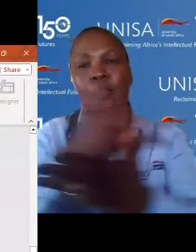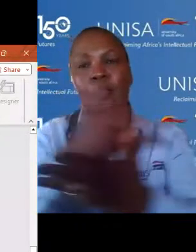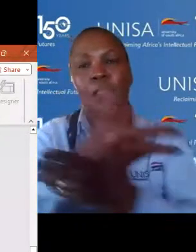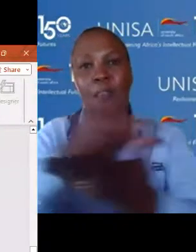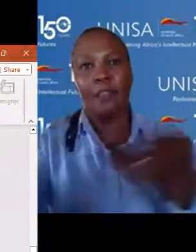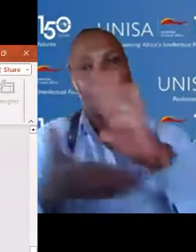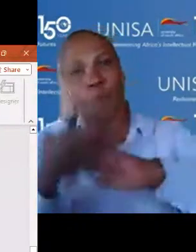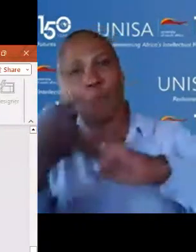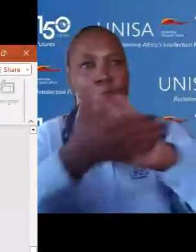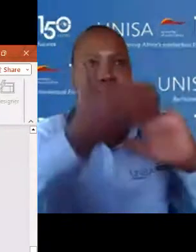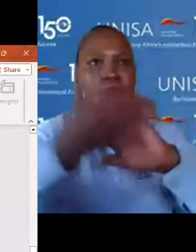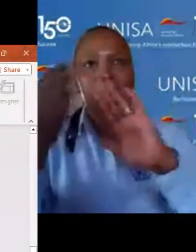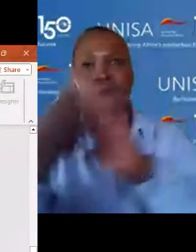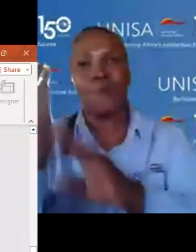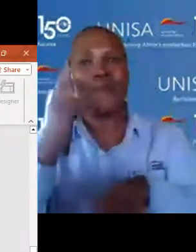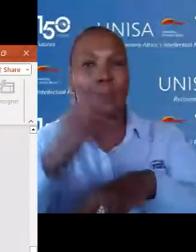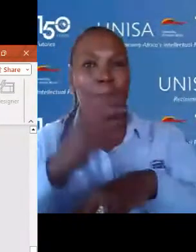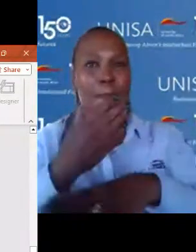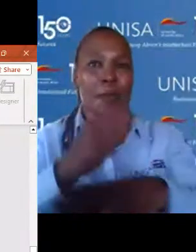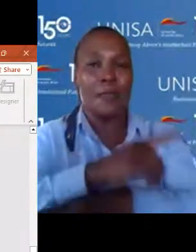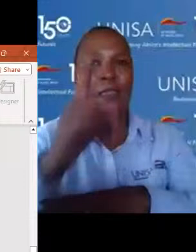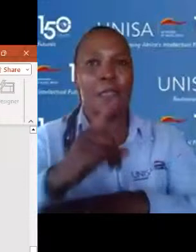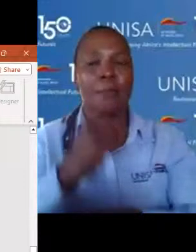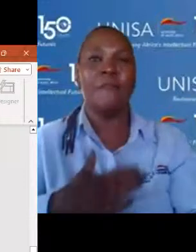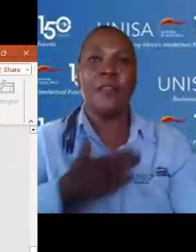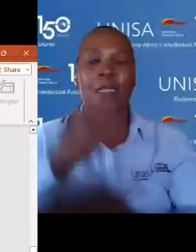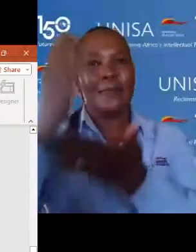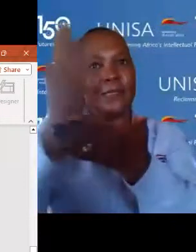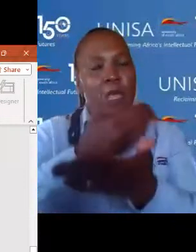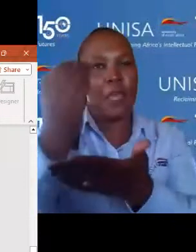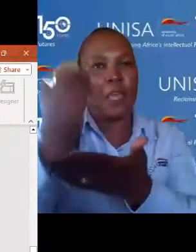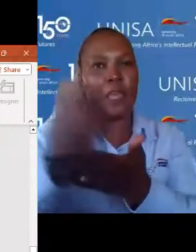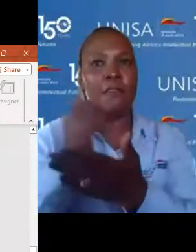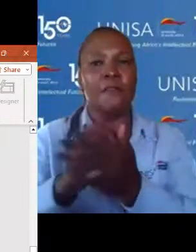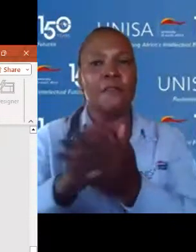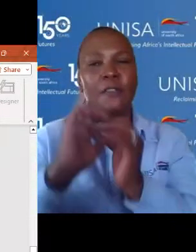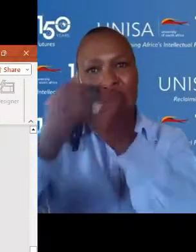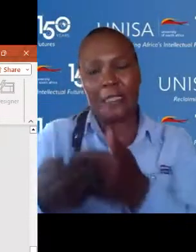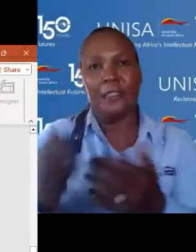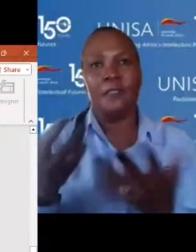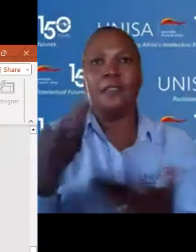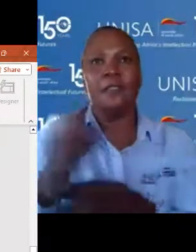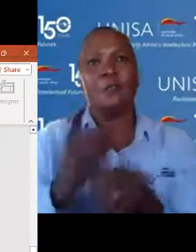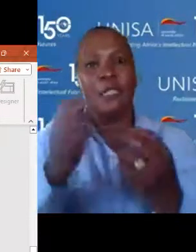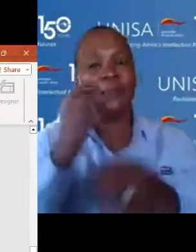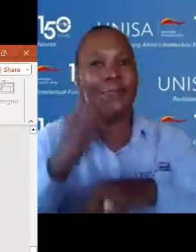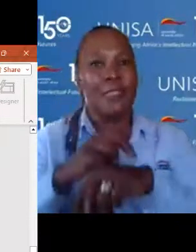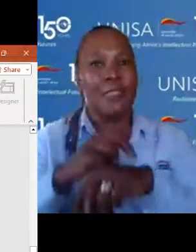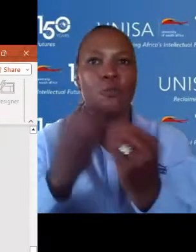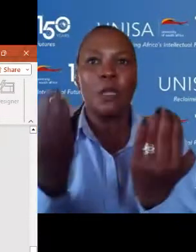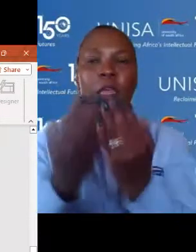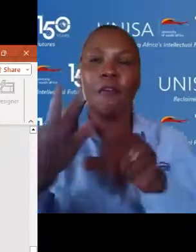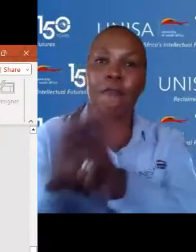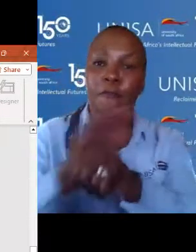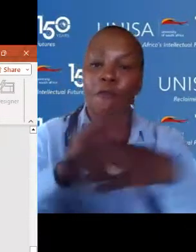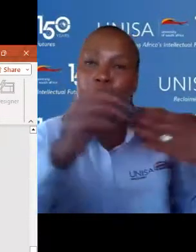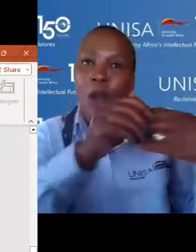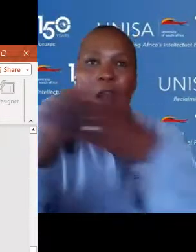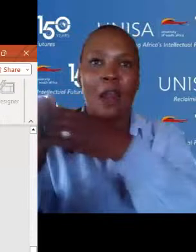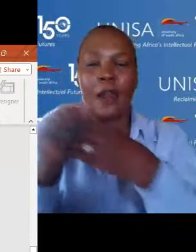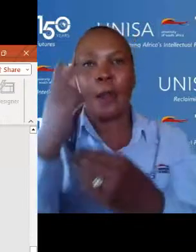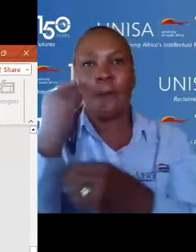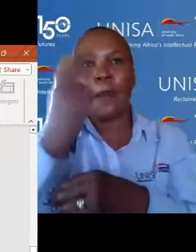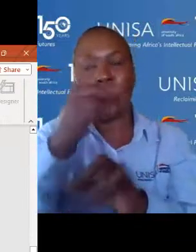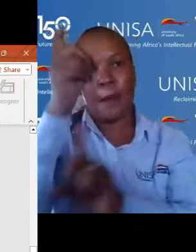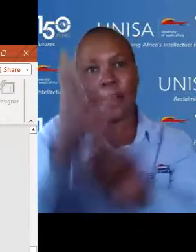makes them safe and secured when they are moving with you. So you need to be very careful when you're guiding a blind person. We have